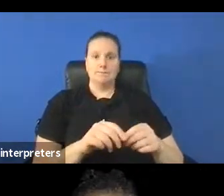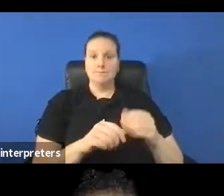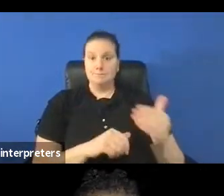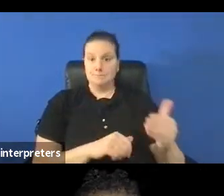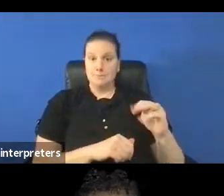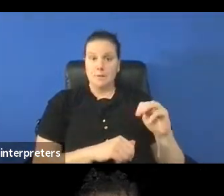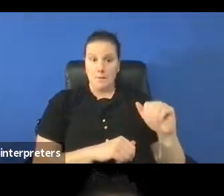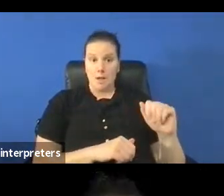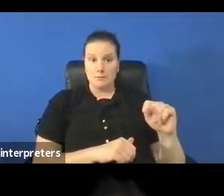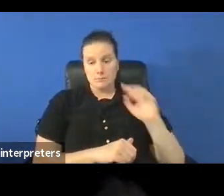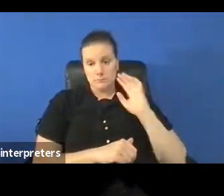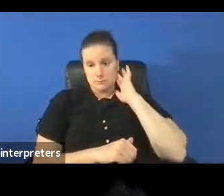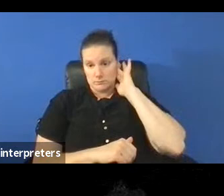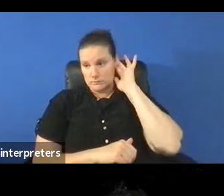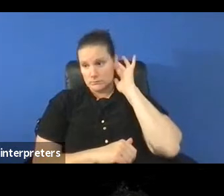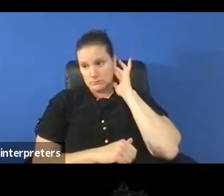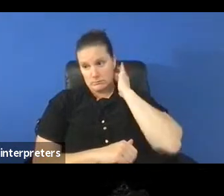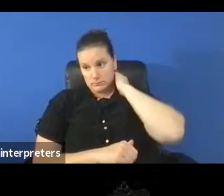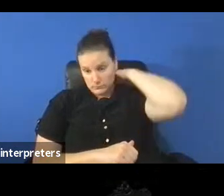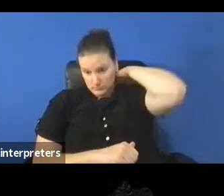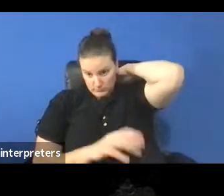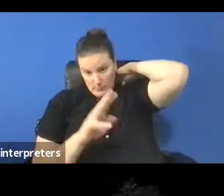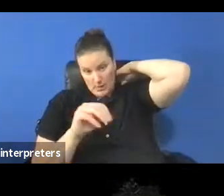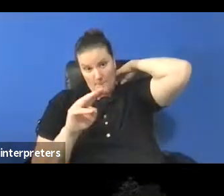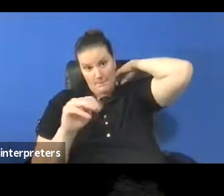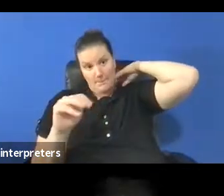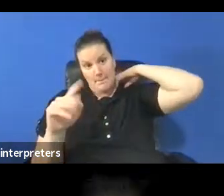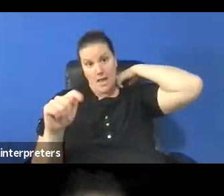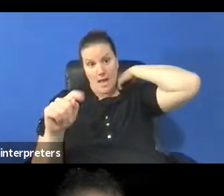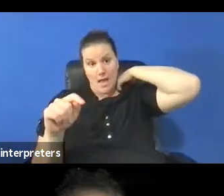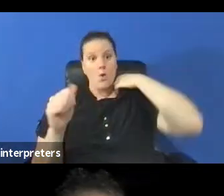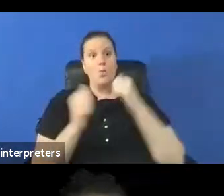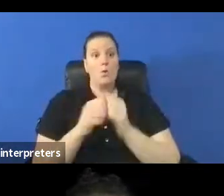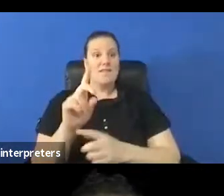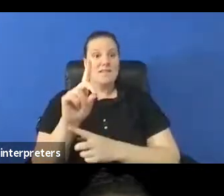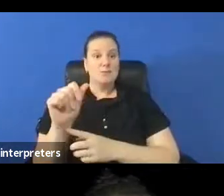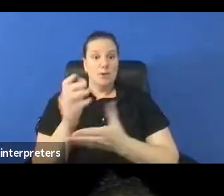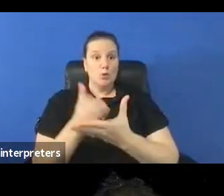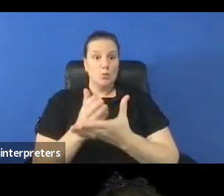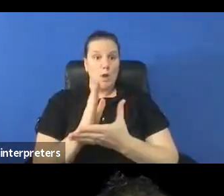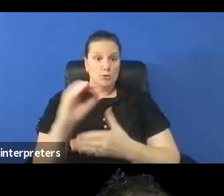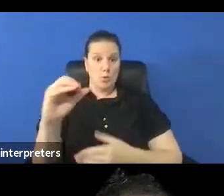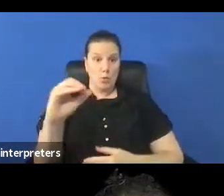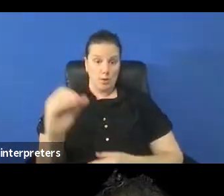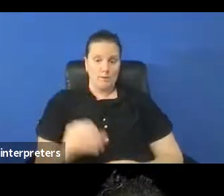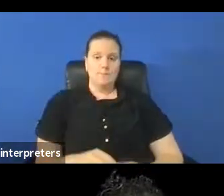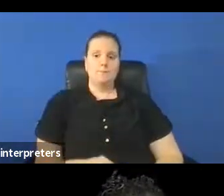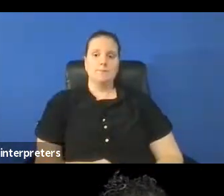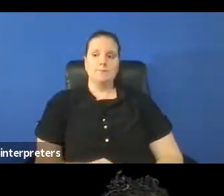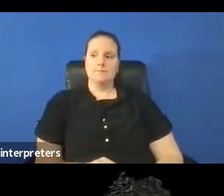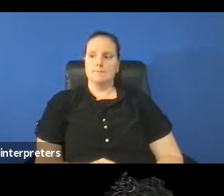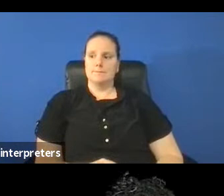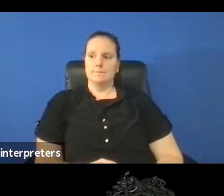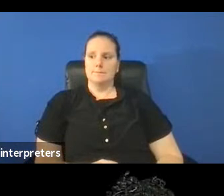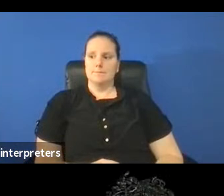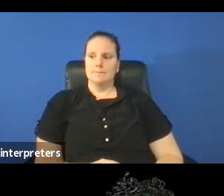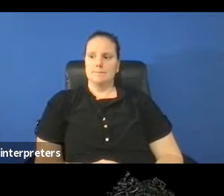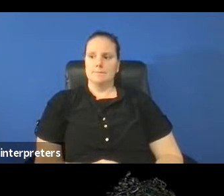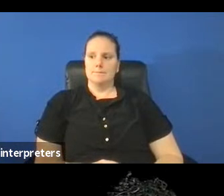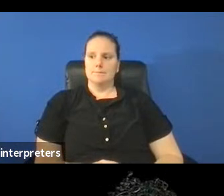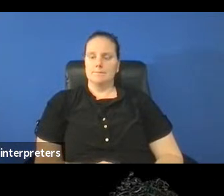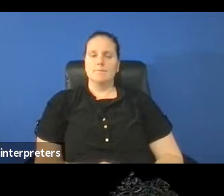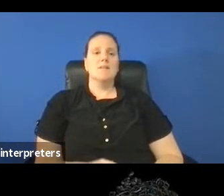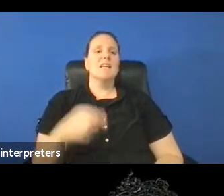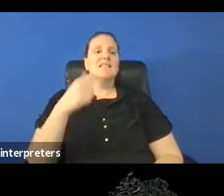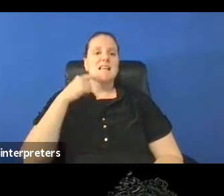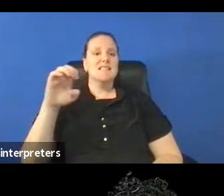Matt. Hi, this is Matt with Disability Rights Oregon. So I wanted to ask, it says that the